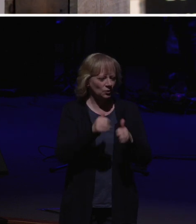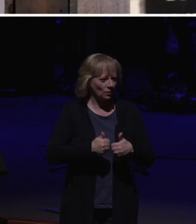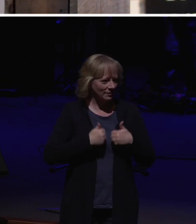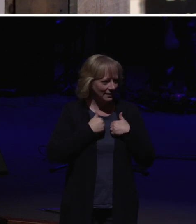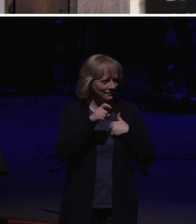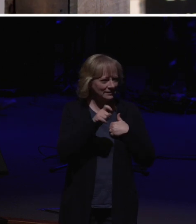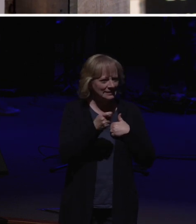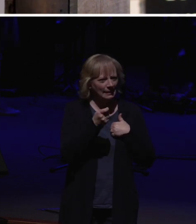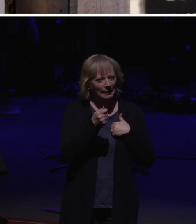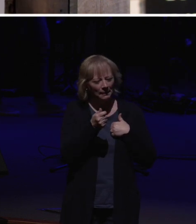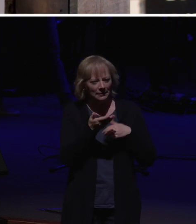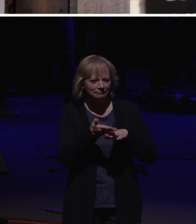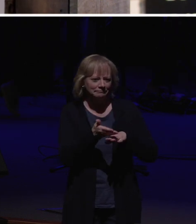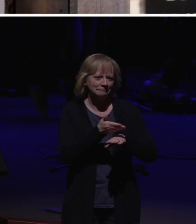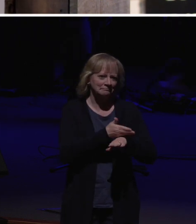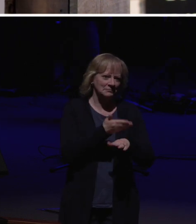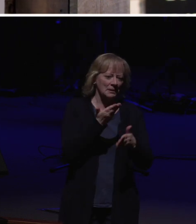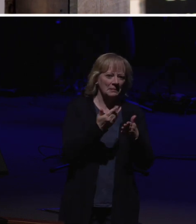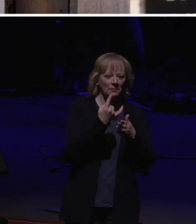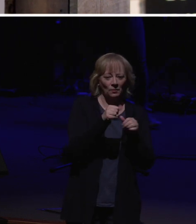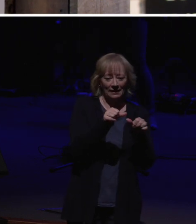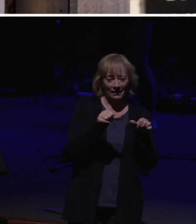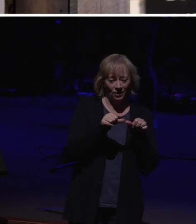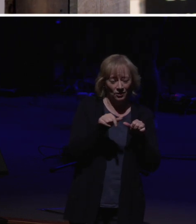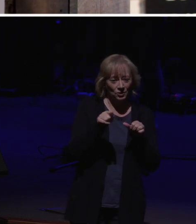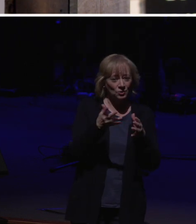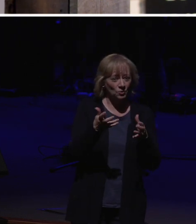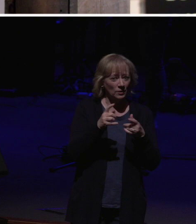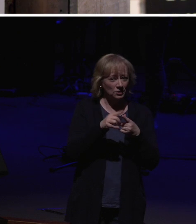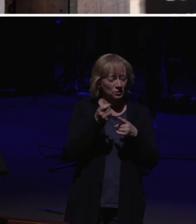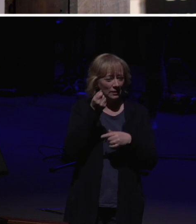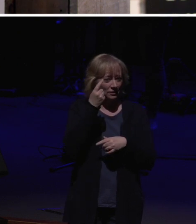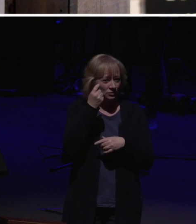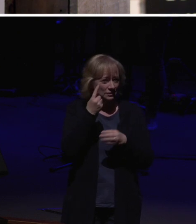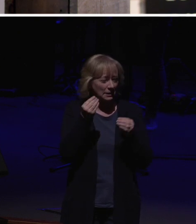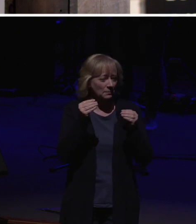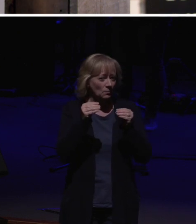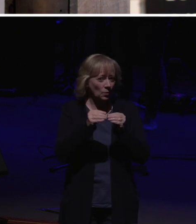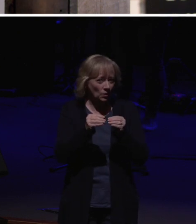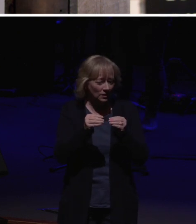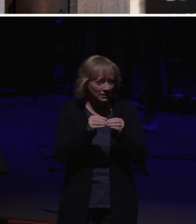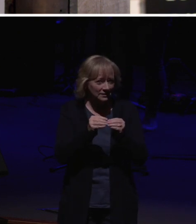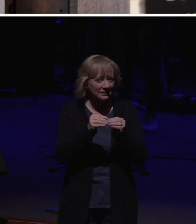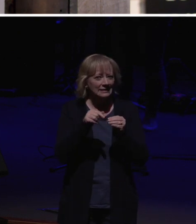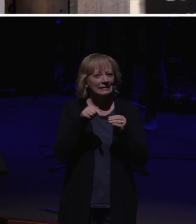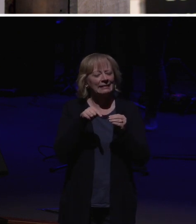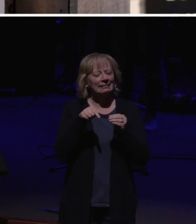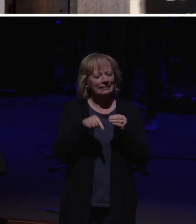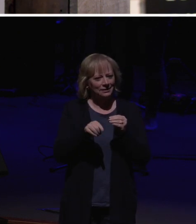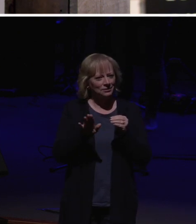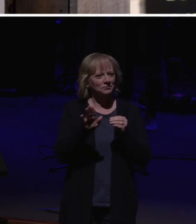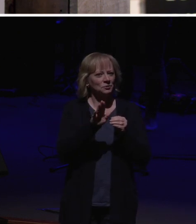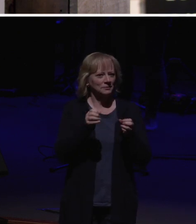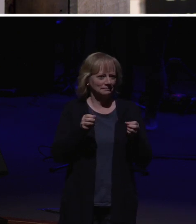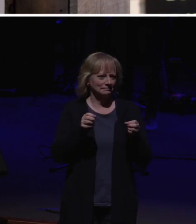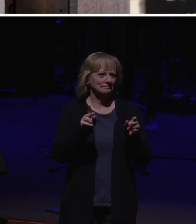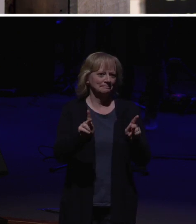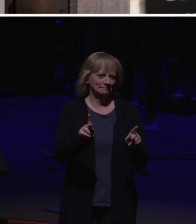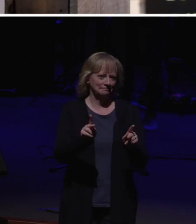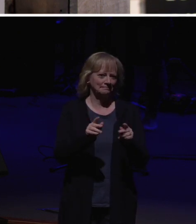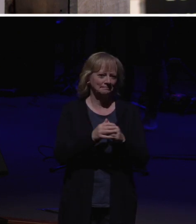needs a little shining. Maybe there's an area that you want to understand more of. This is the chance for